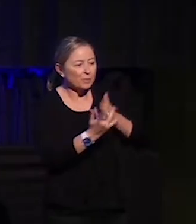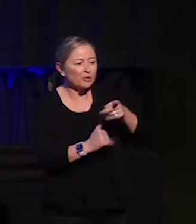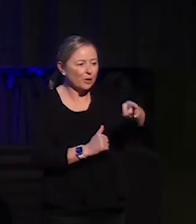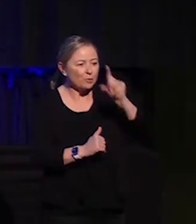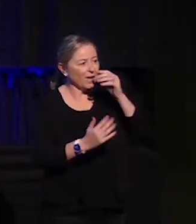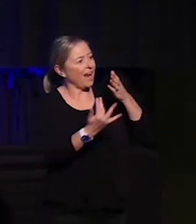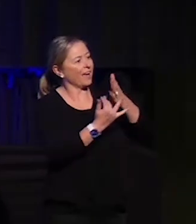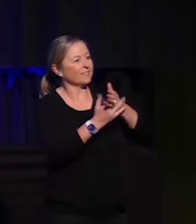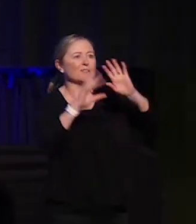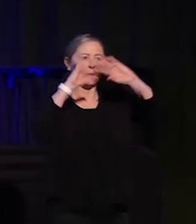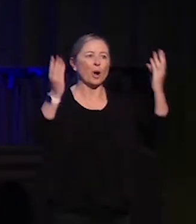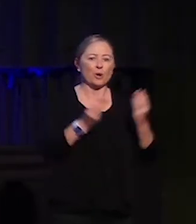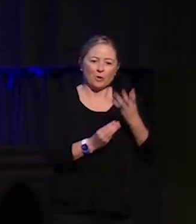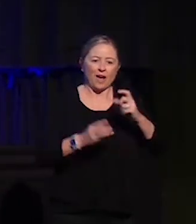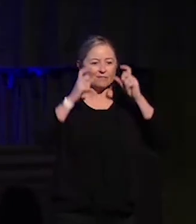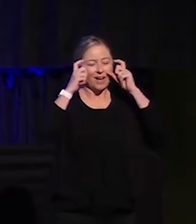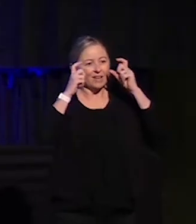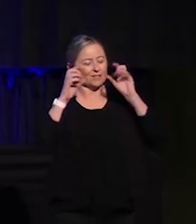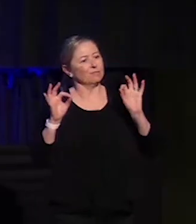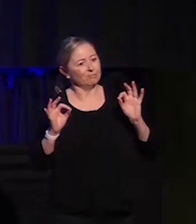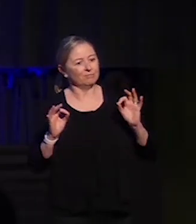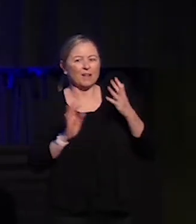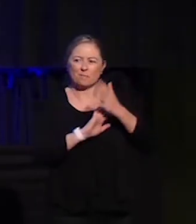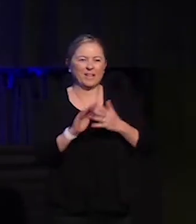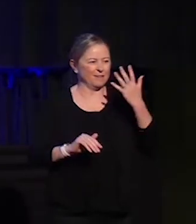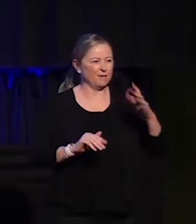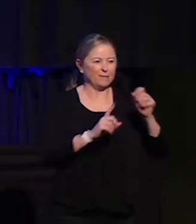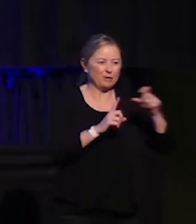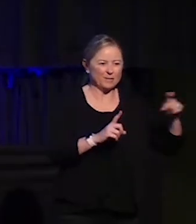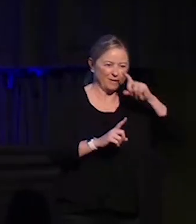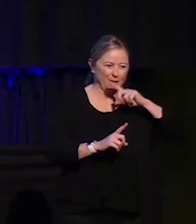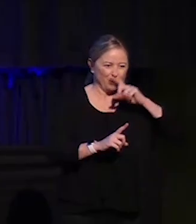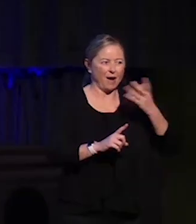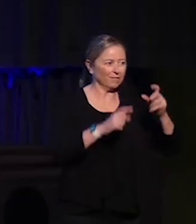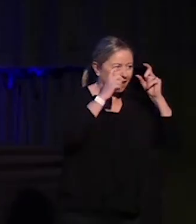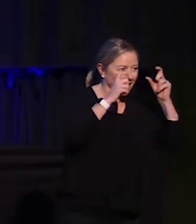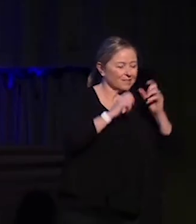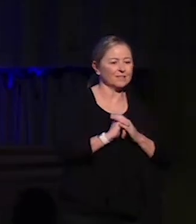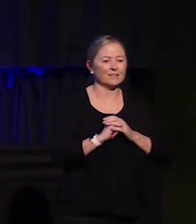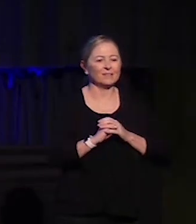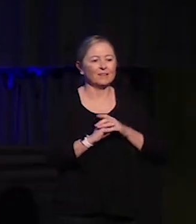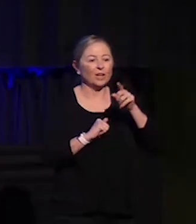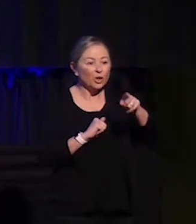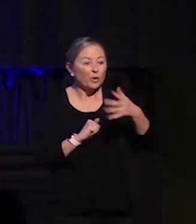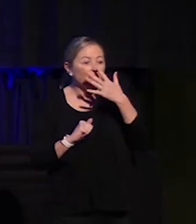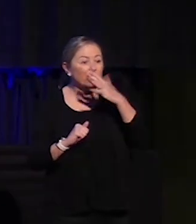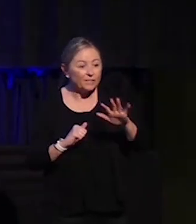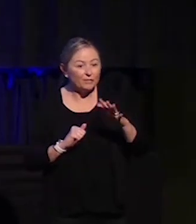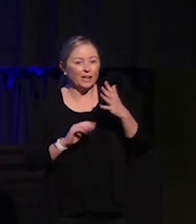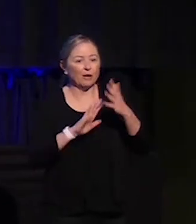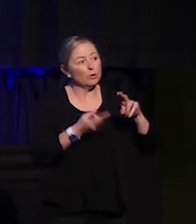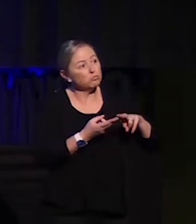to you, is people with glasses. And that's already 50% of the population. And fun fact, by the time you're 50, it's 80% of the